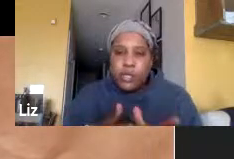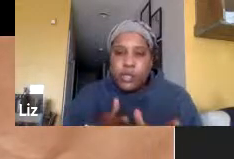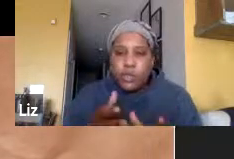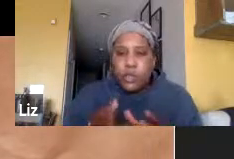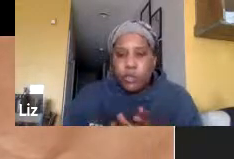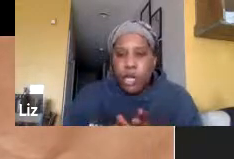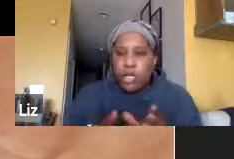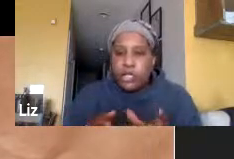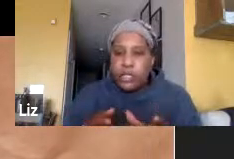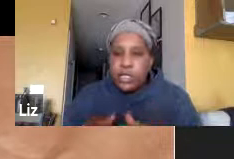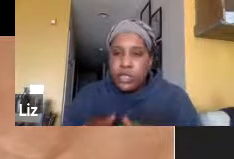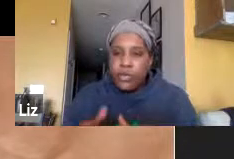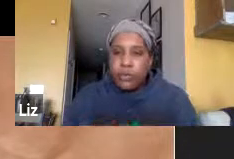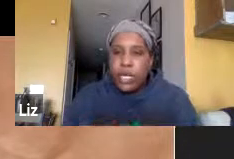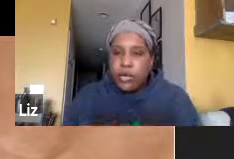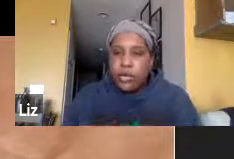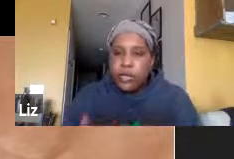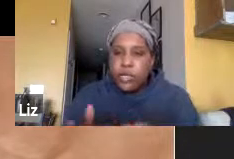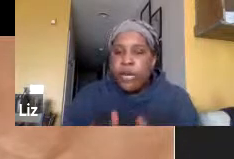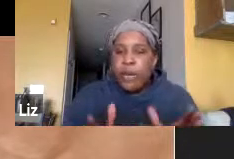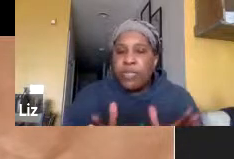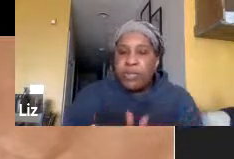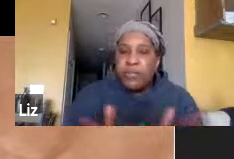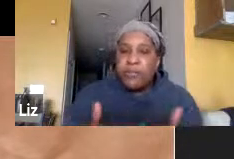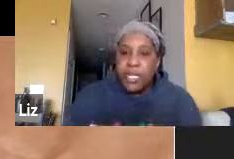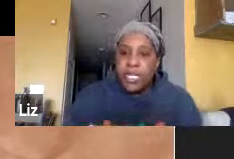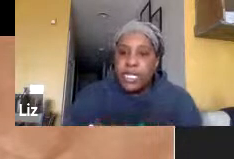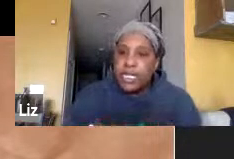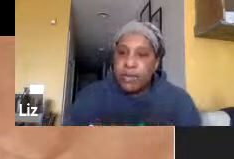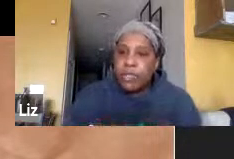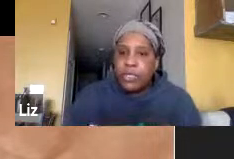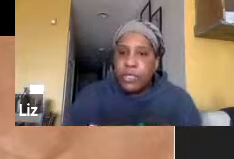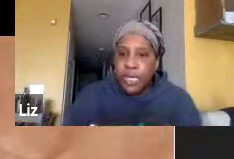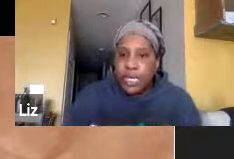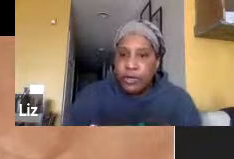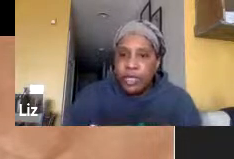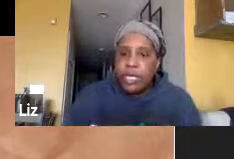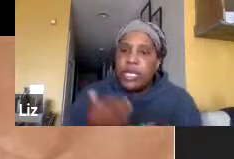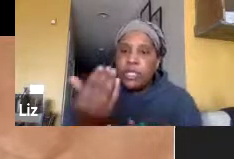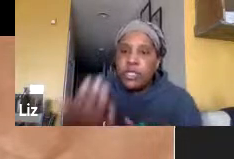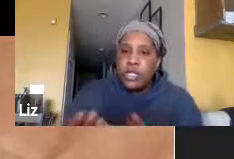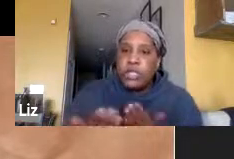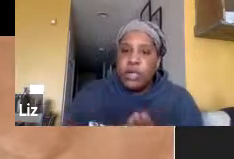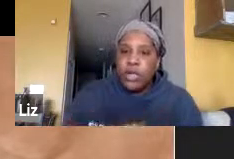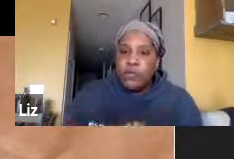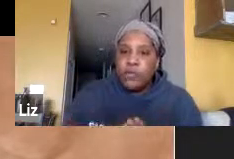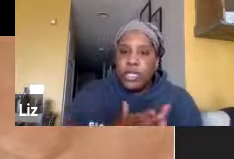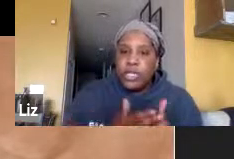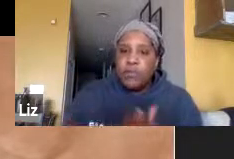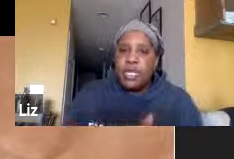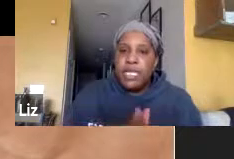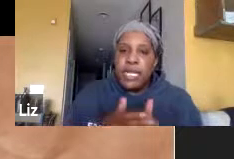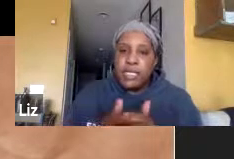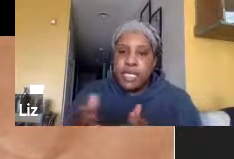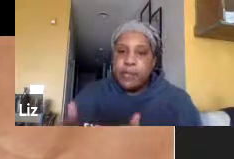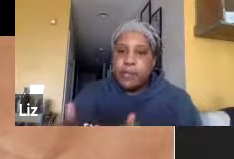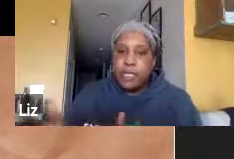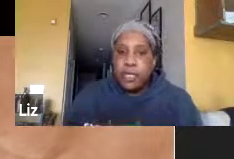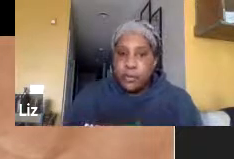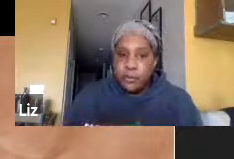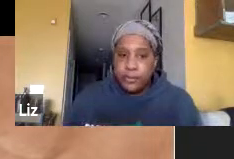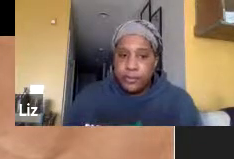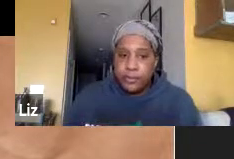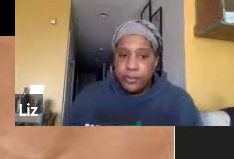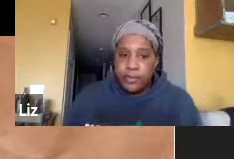many smaller different models could possibly fit in this neighborhood sustainably just off the money that